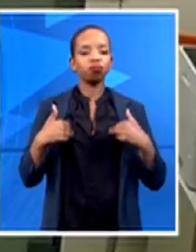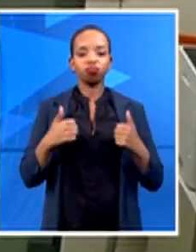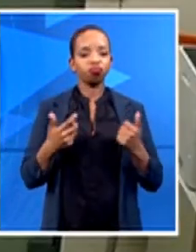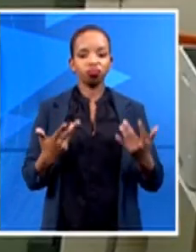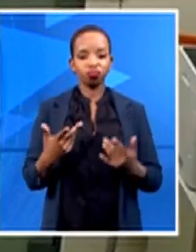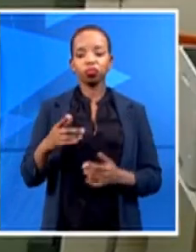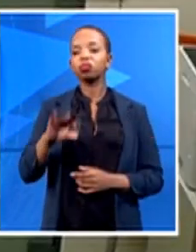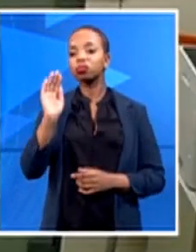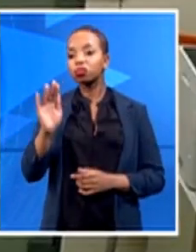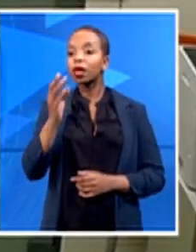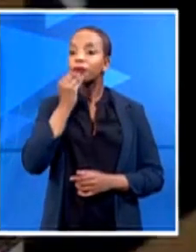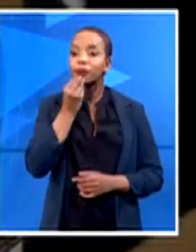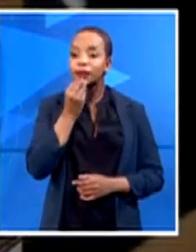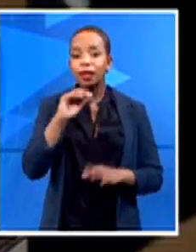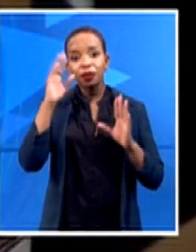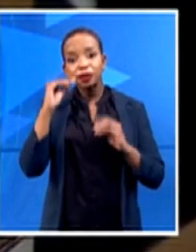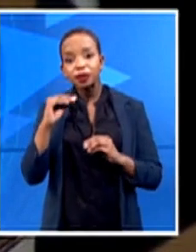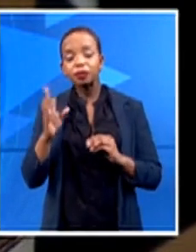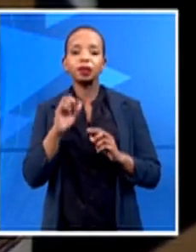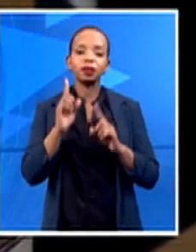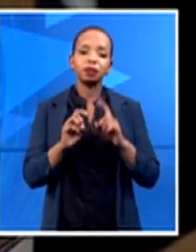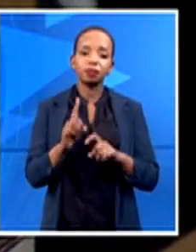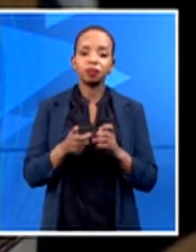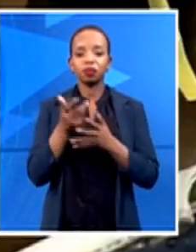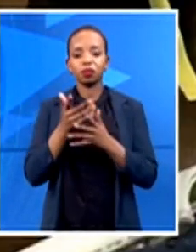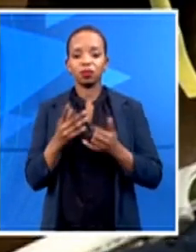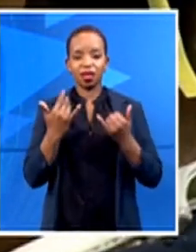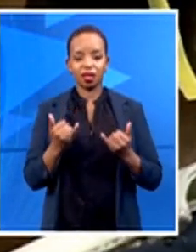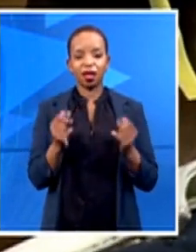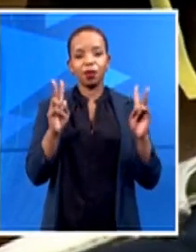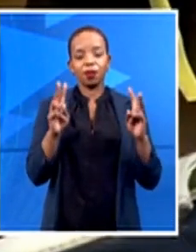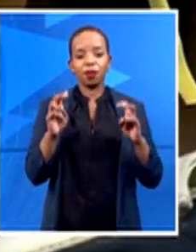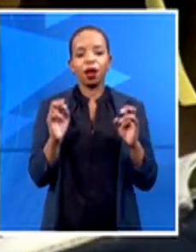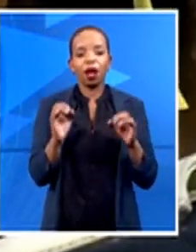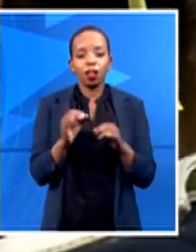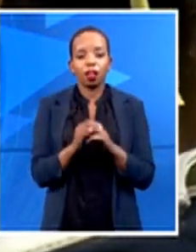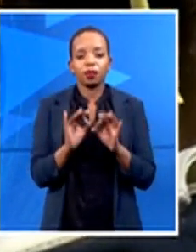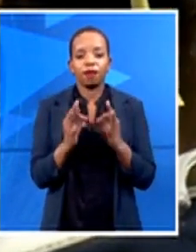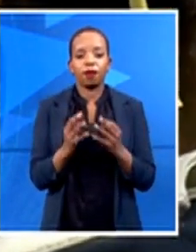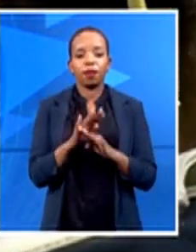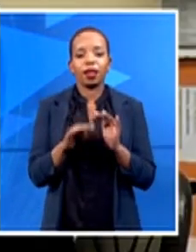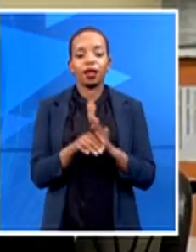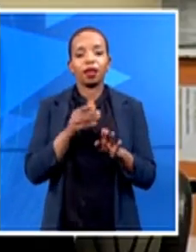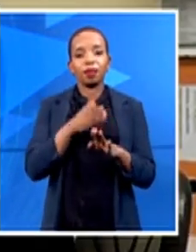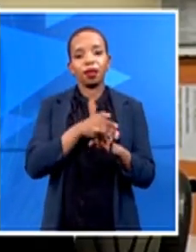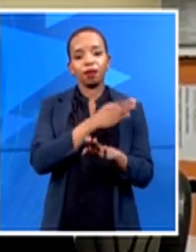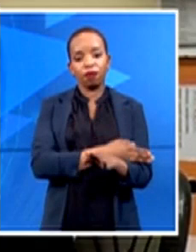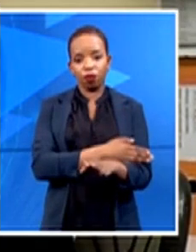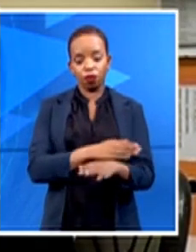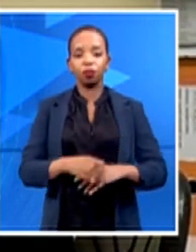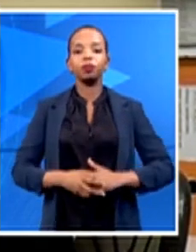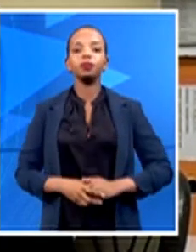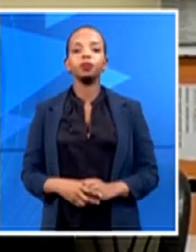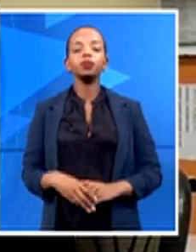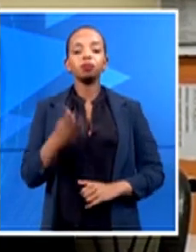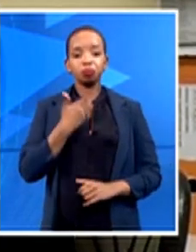have become a closer family now more than ever. This too shall pass. I'm committed to honor the oath that I've